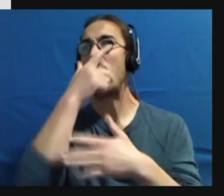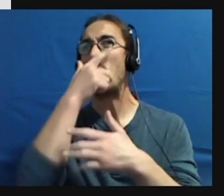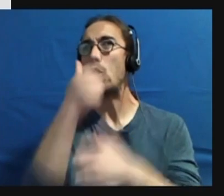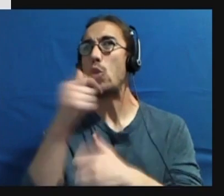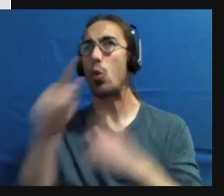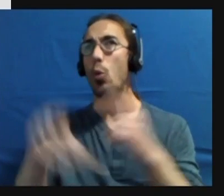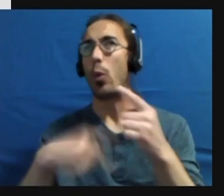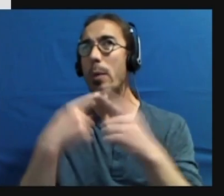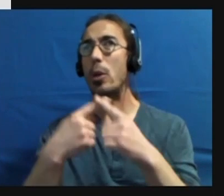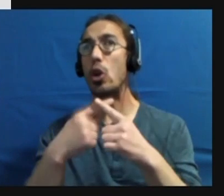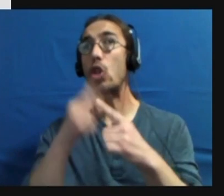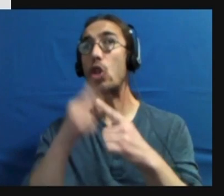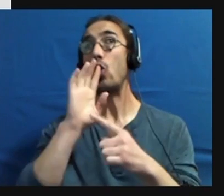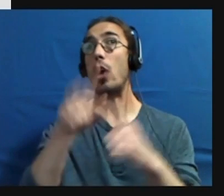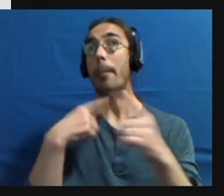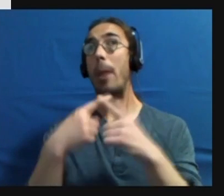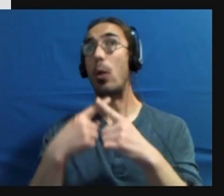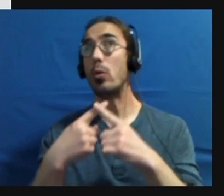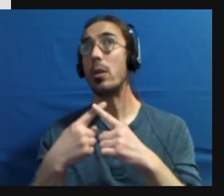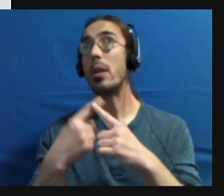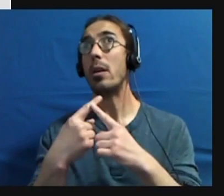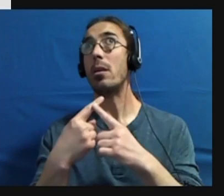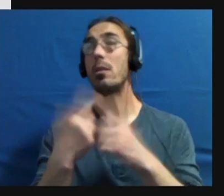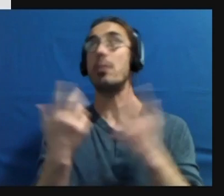into the severity